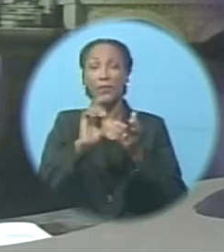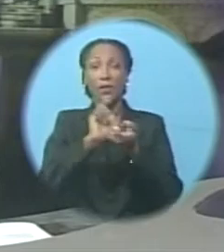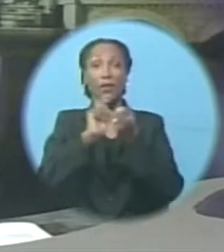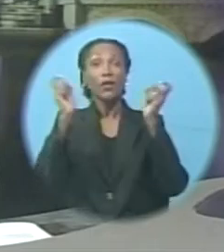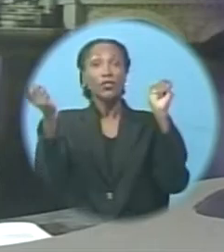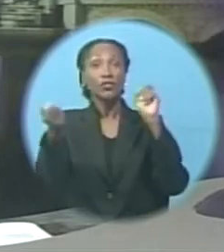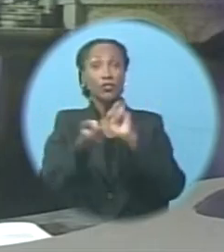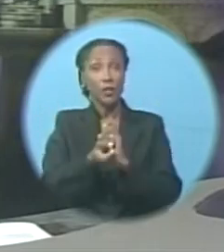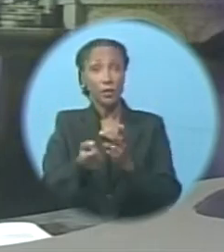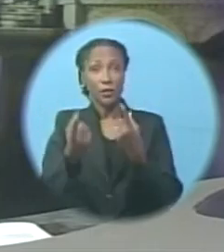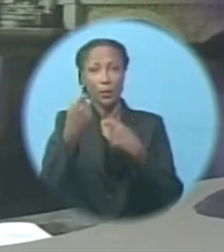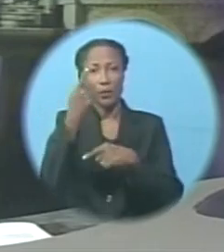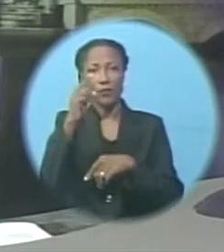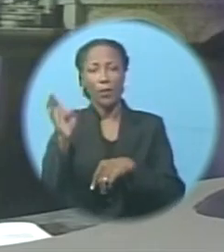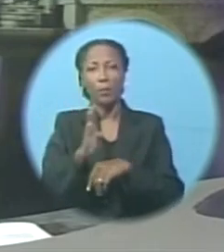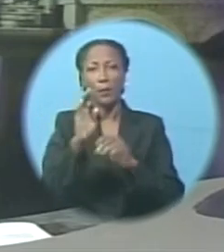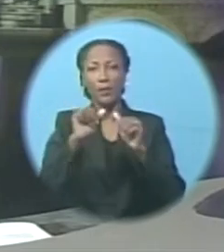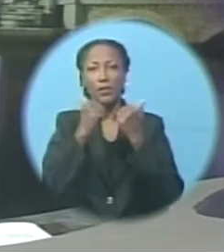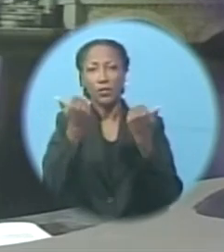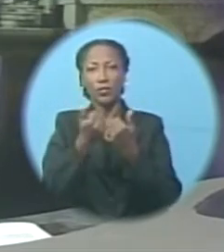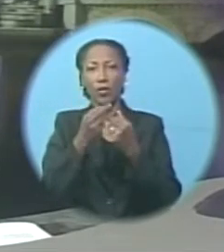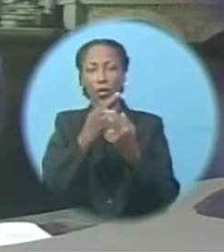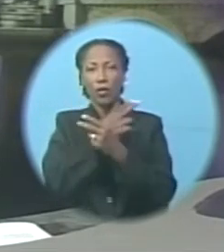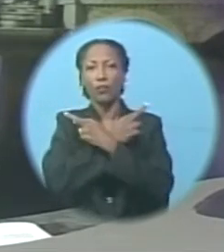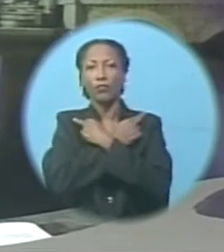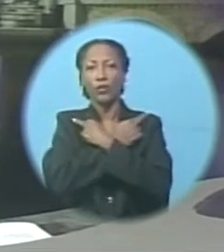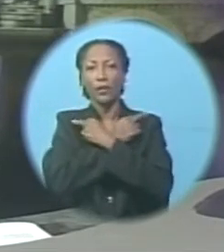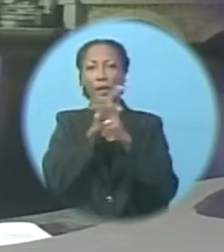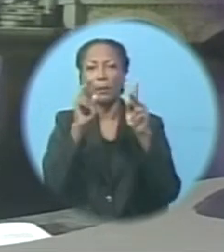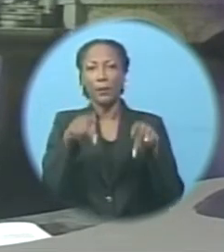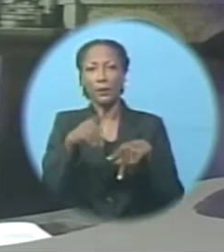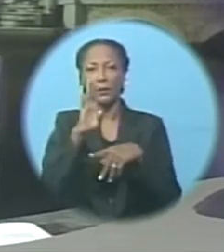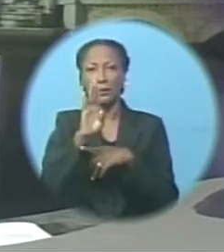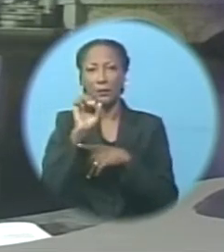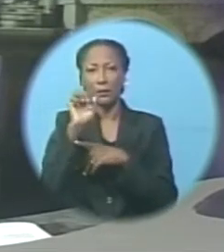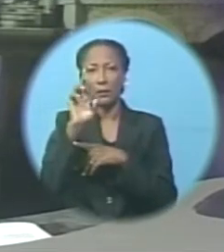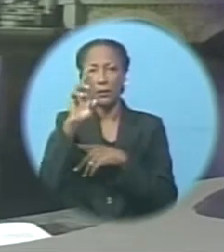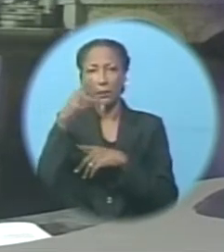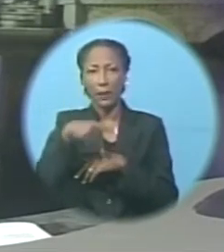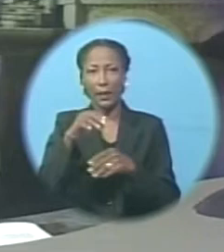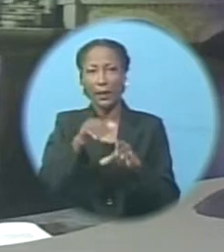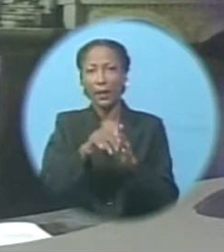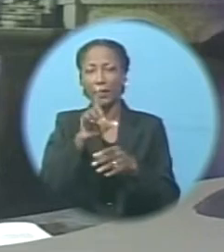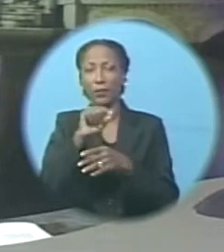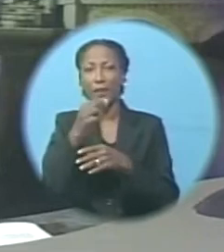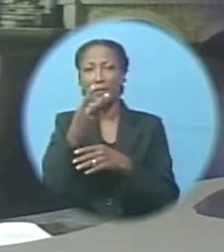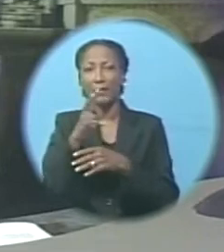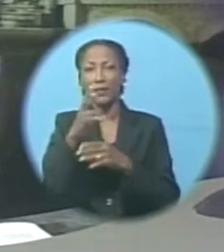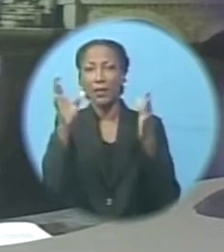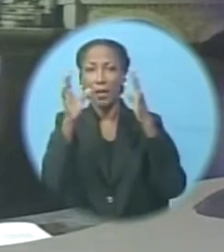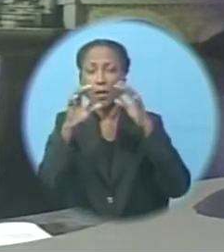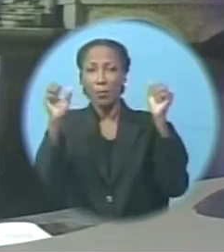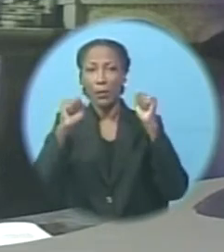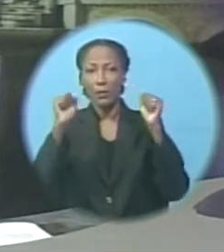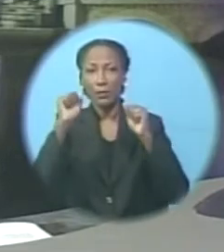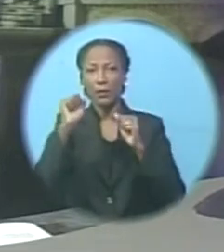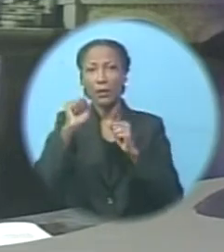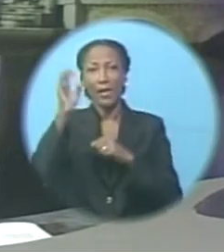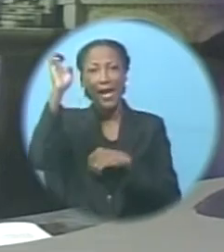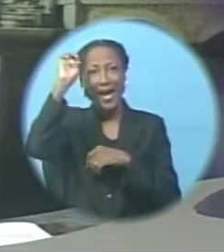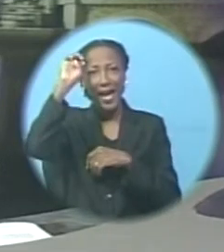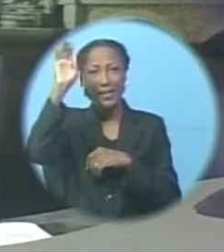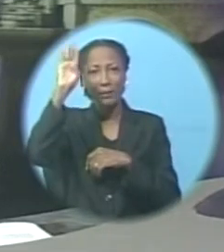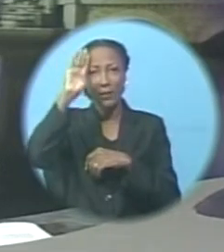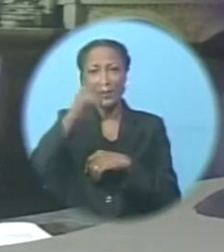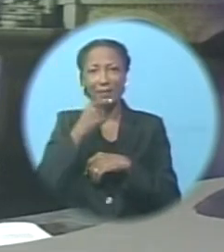Major changes are coming for the Barbados Association of Retired Persons in 2017. President of BARP, Ed Bushell, says one